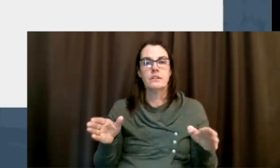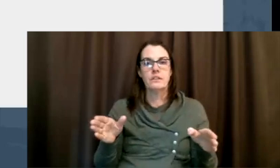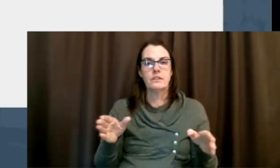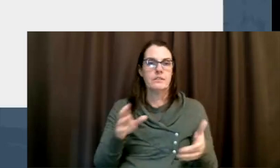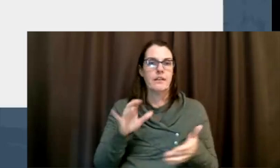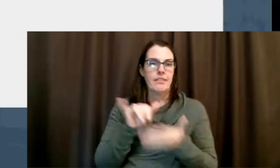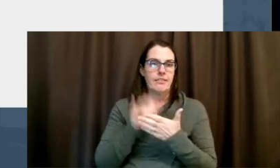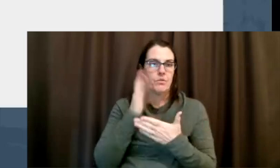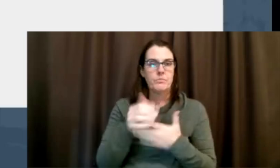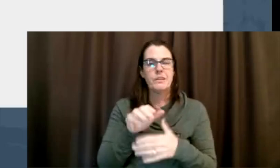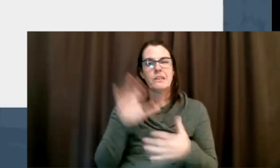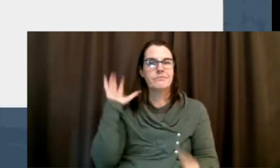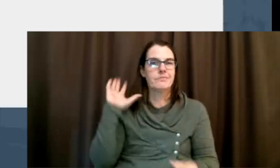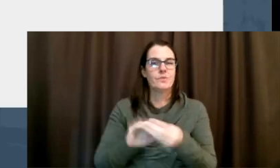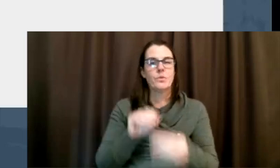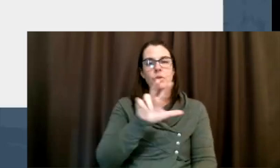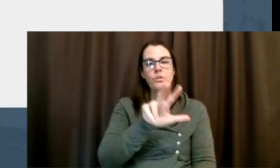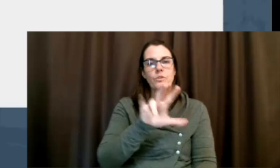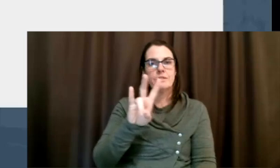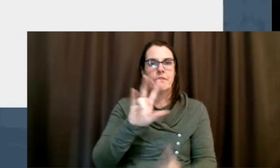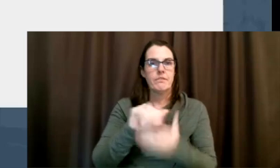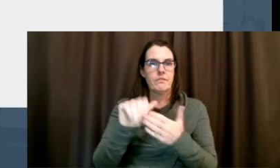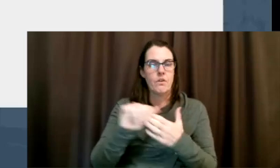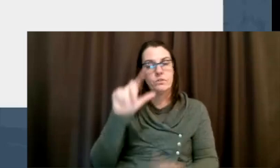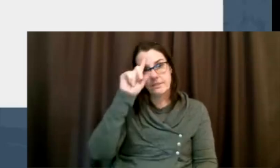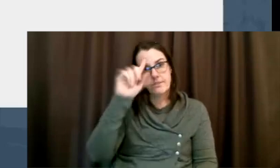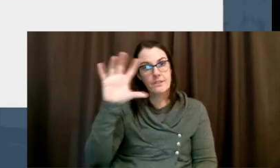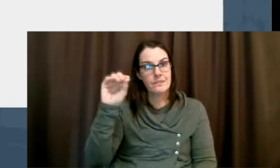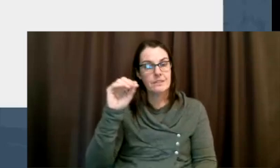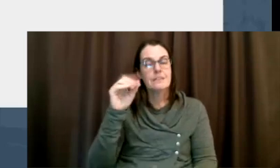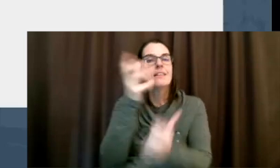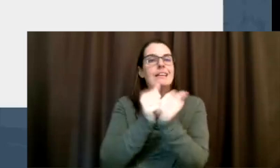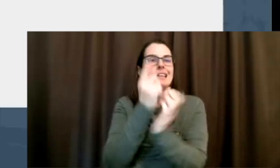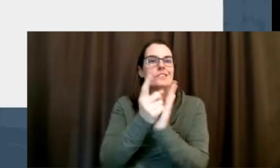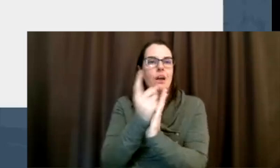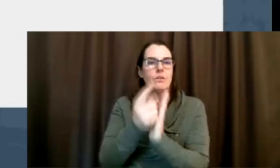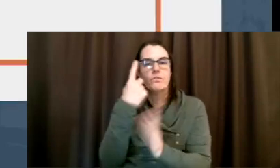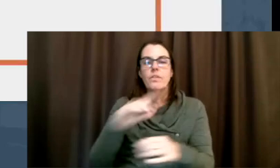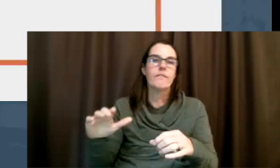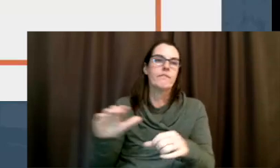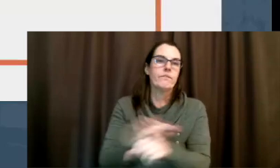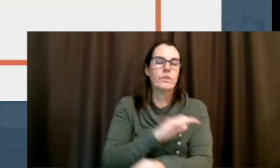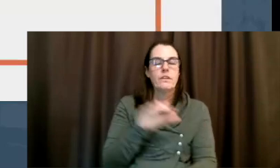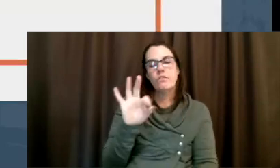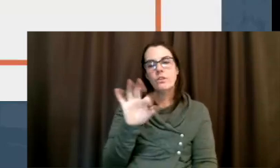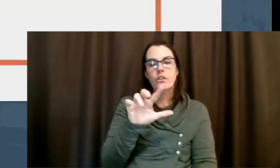us $37.50 per hour as the fully loaded cost rate.